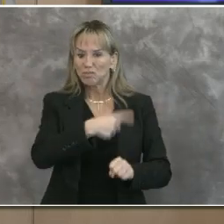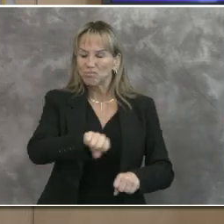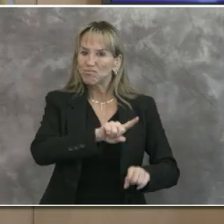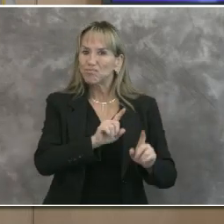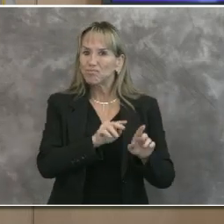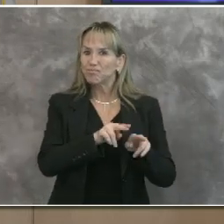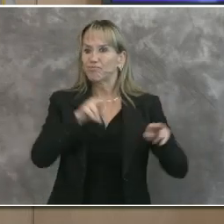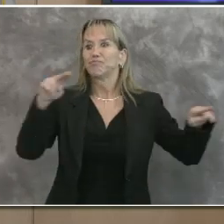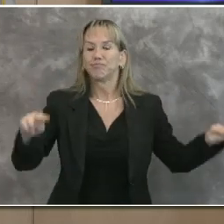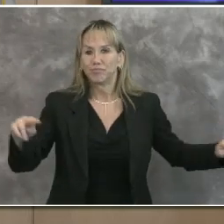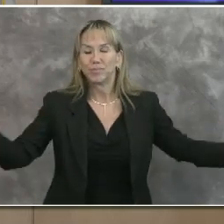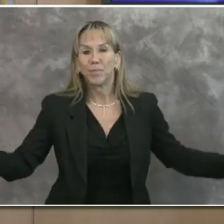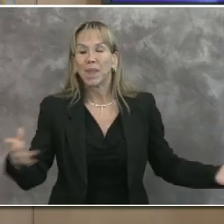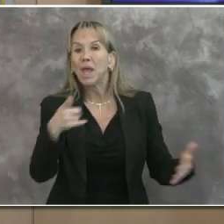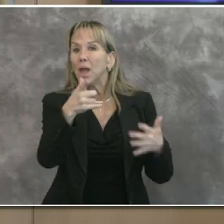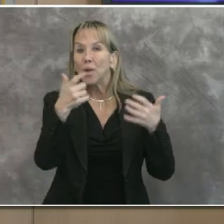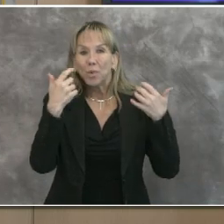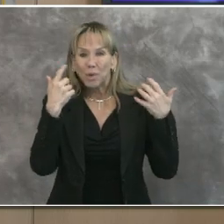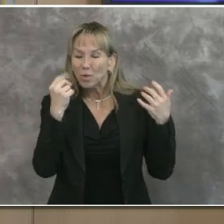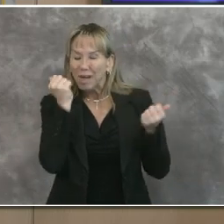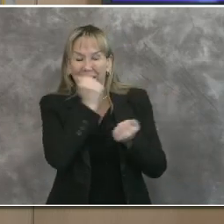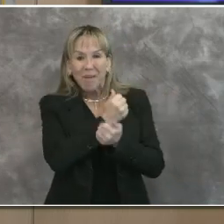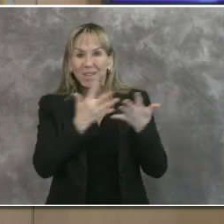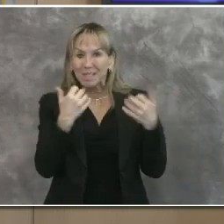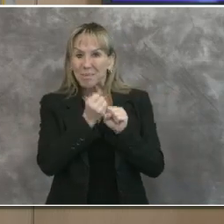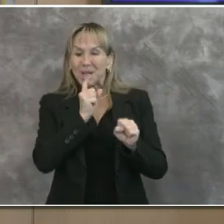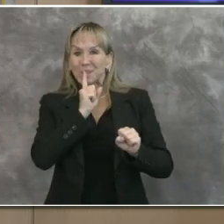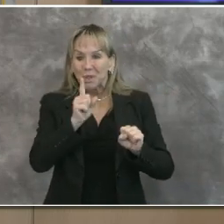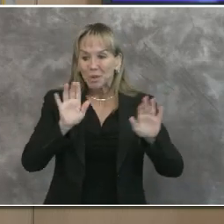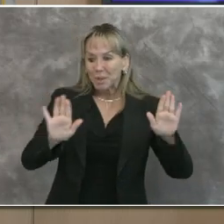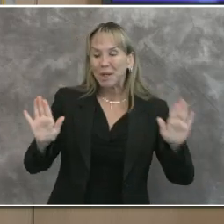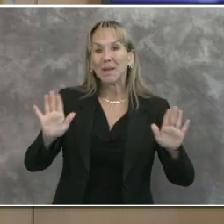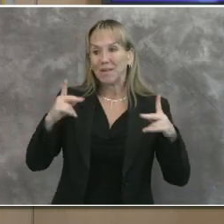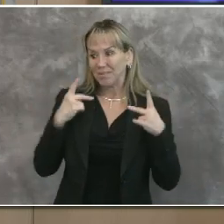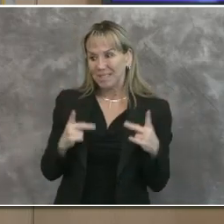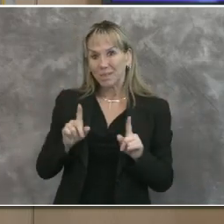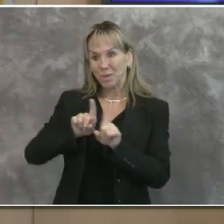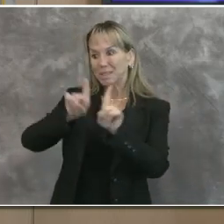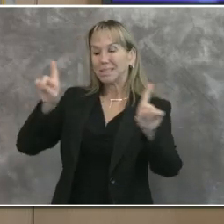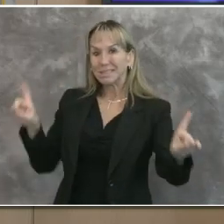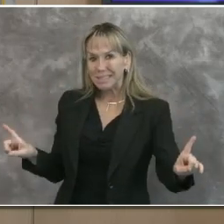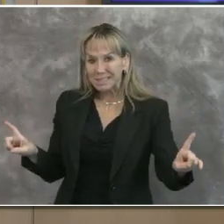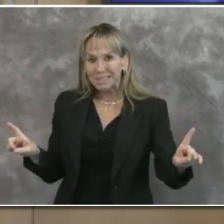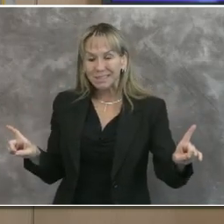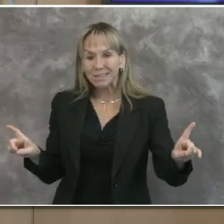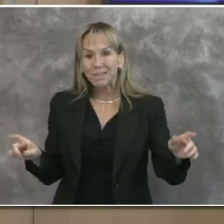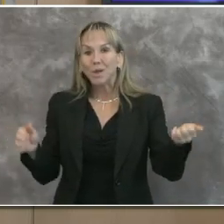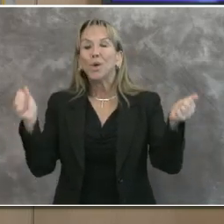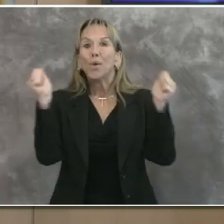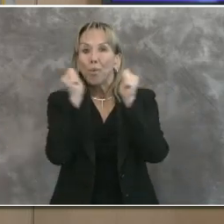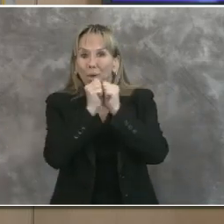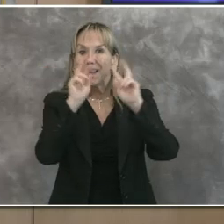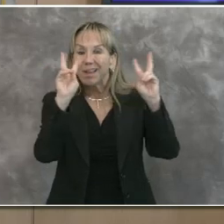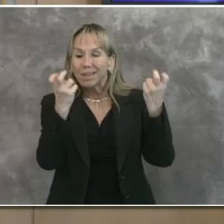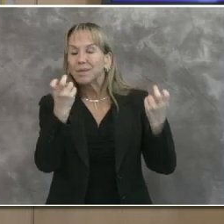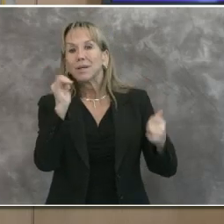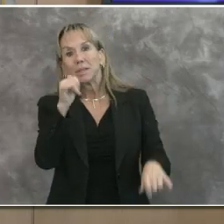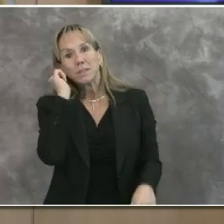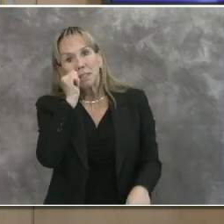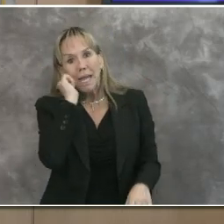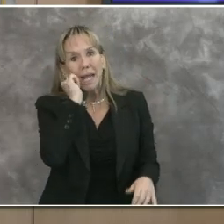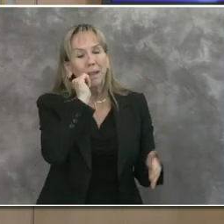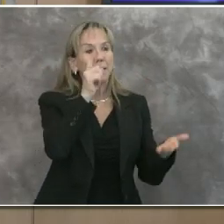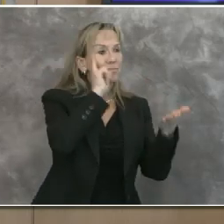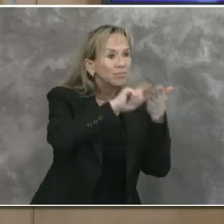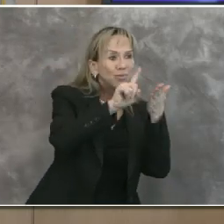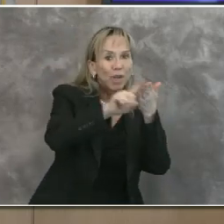that environment where you are doing everything you can to ensure physical distancing, and you have them in an environment with additional daily wellness checks,